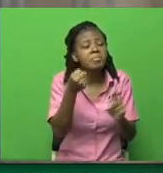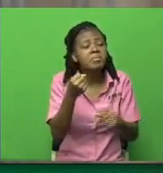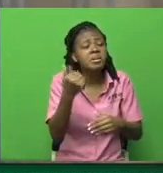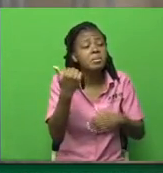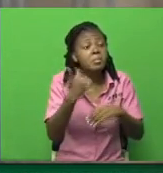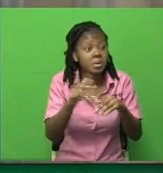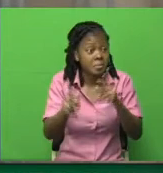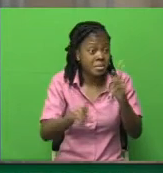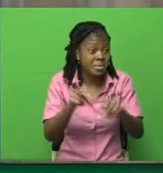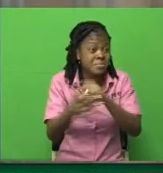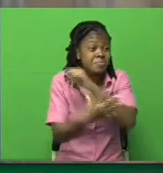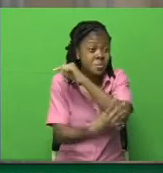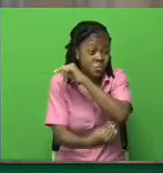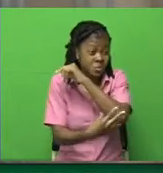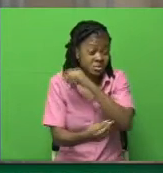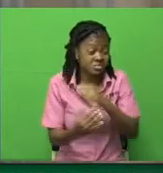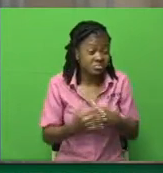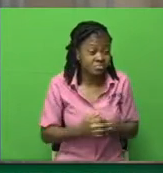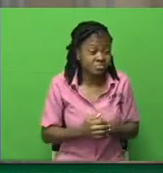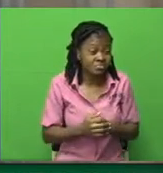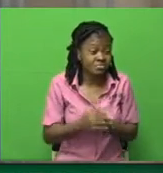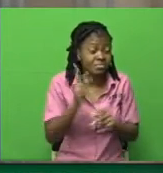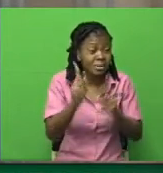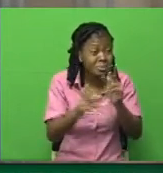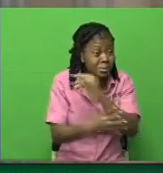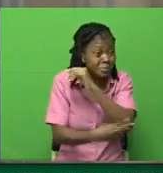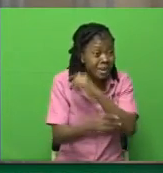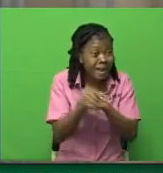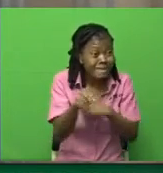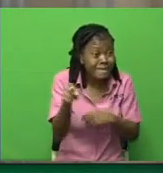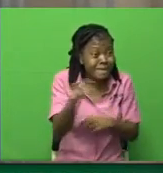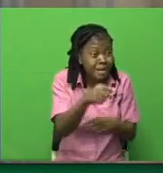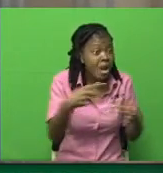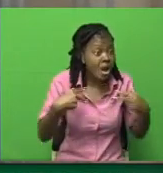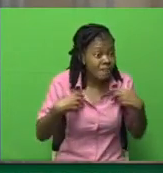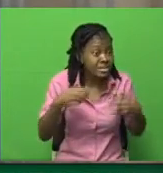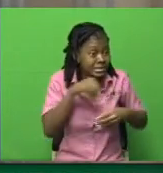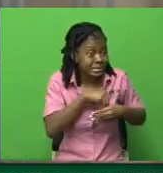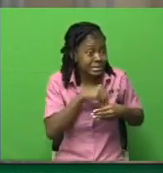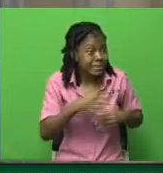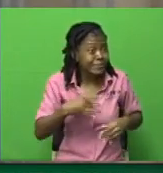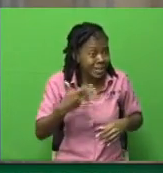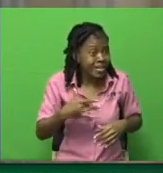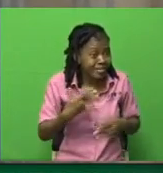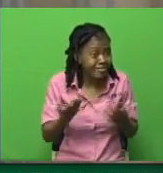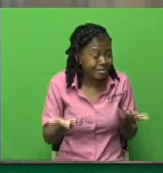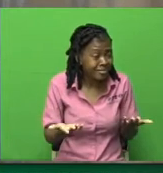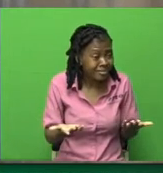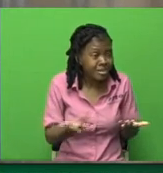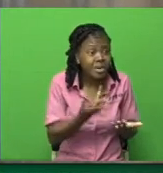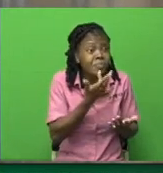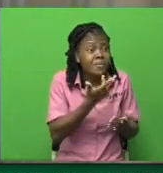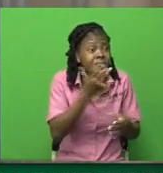minister poor people have feelings too which roared as a budget and call an election now